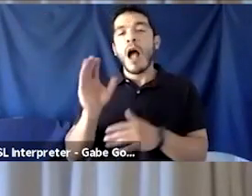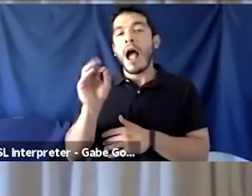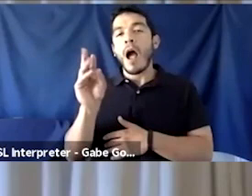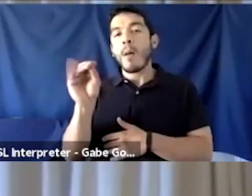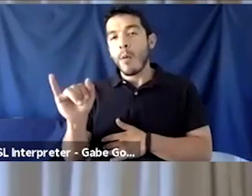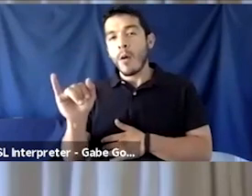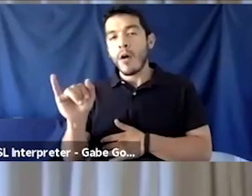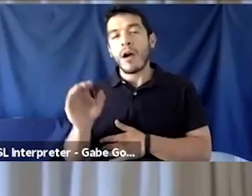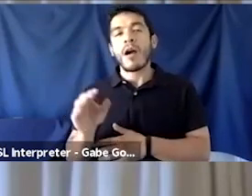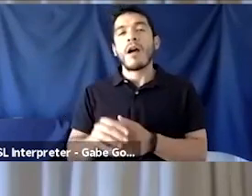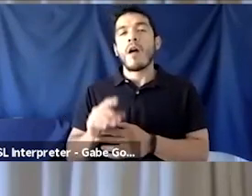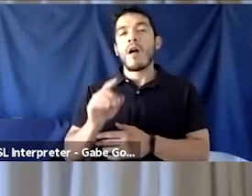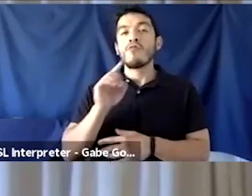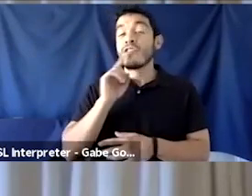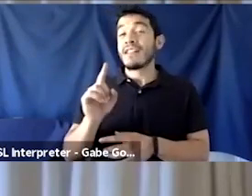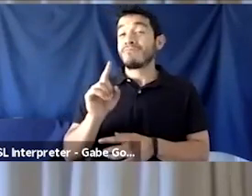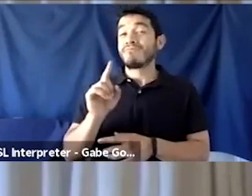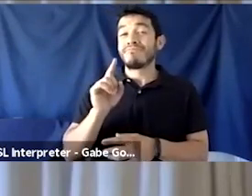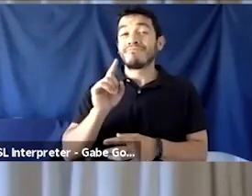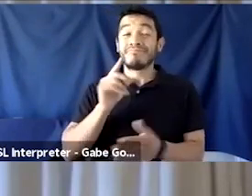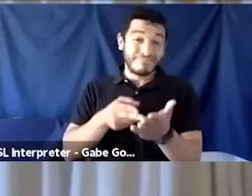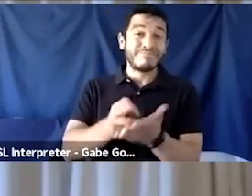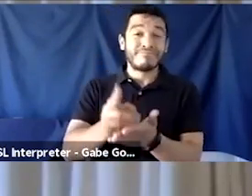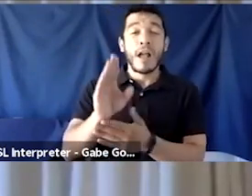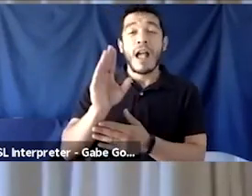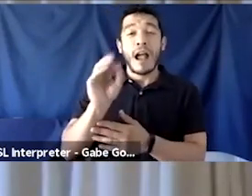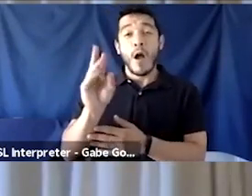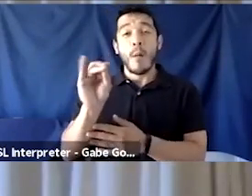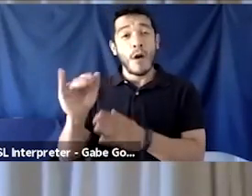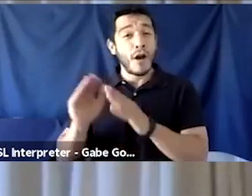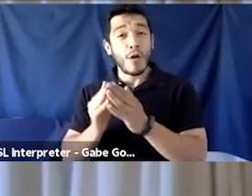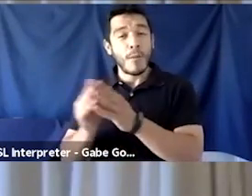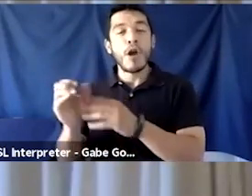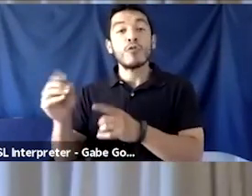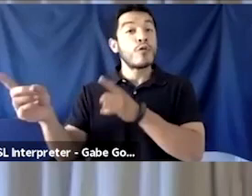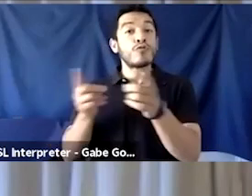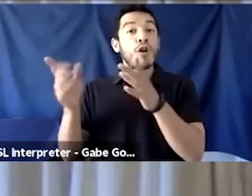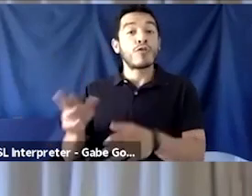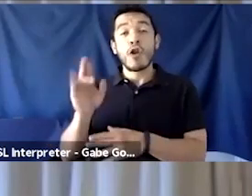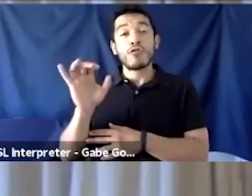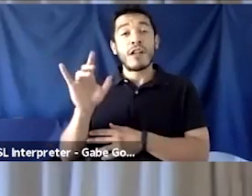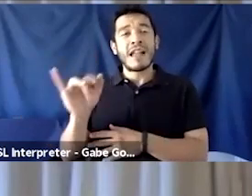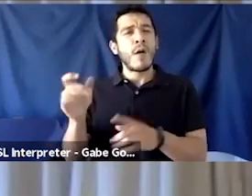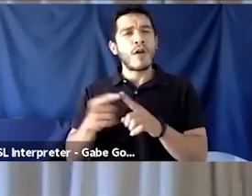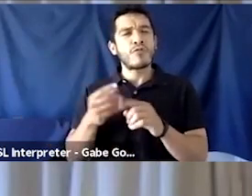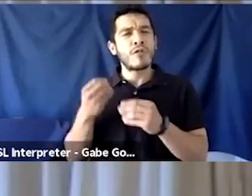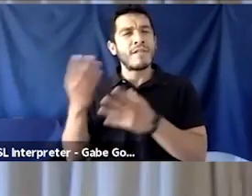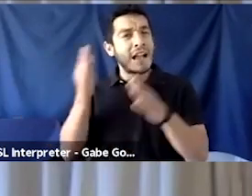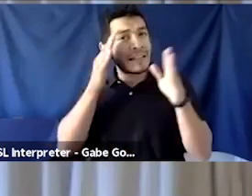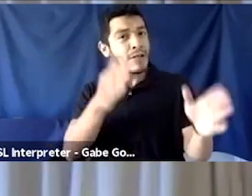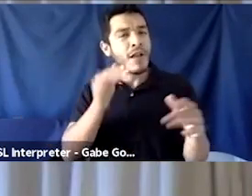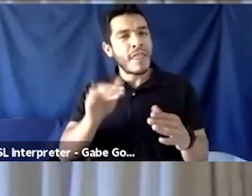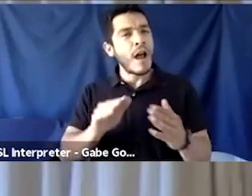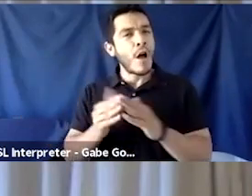fide cowboy community. And so our director, Ricky Staub, he wanted to bring attention to this community. Number